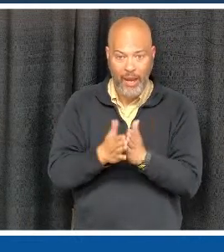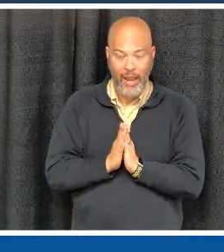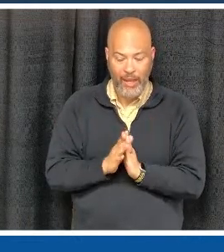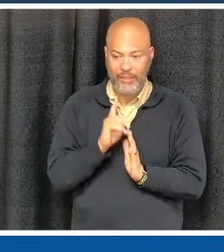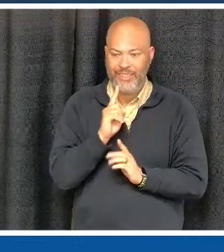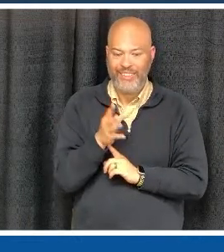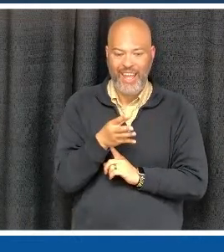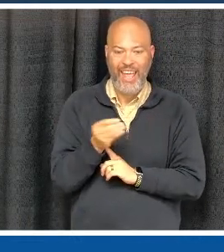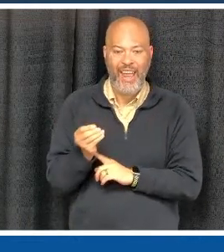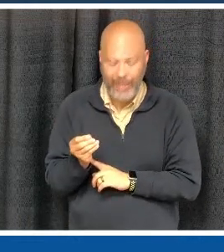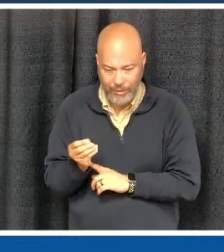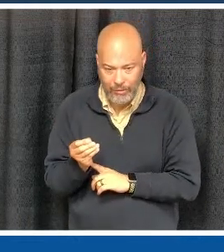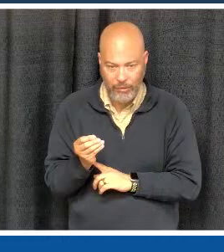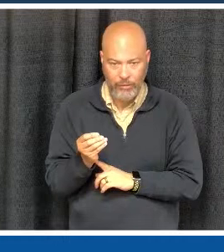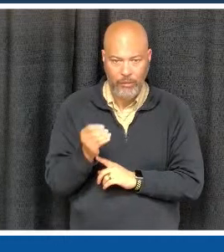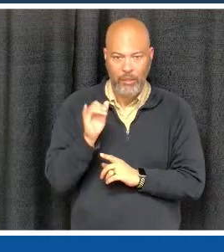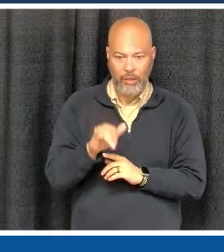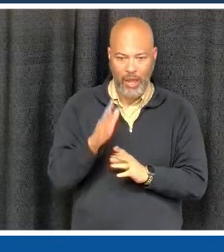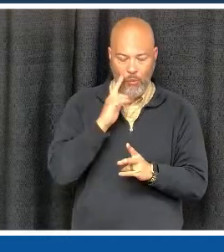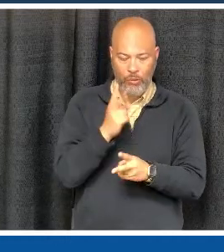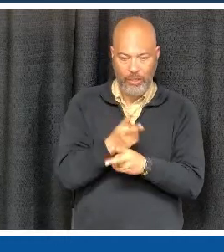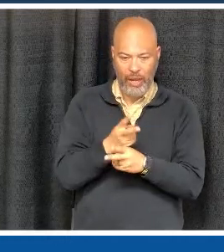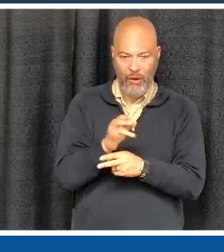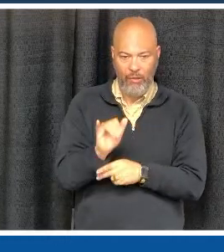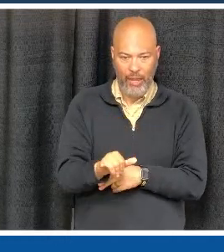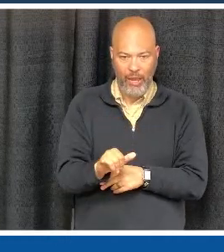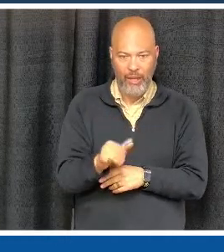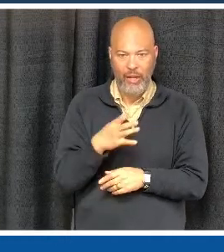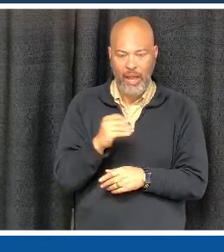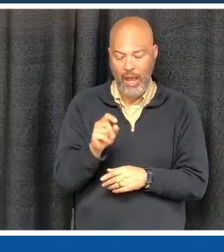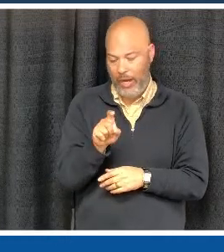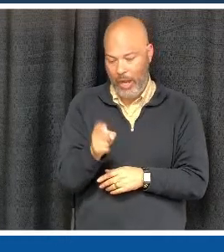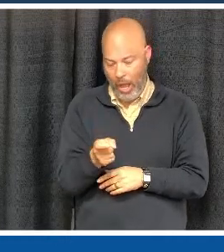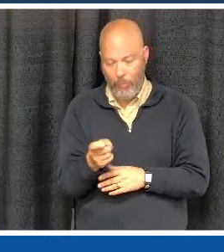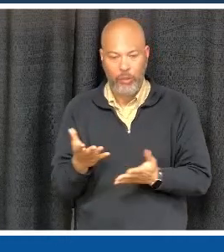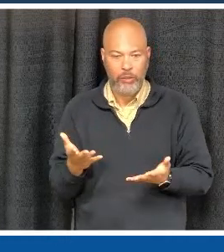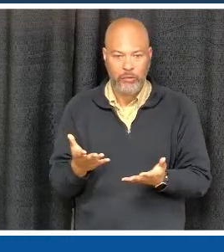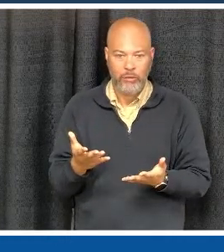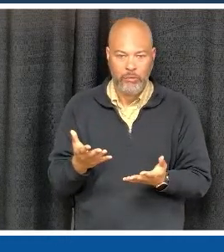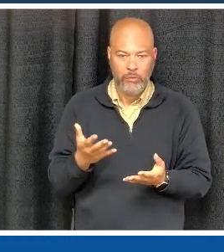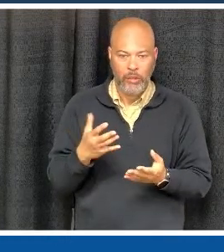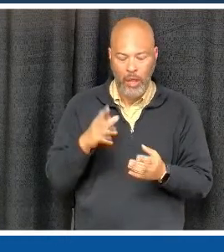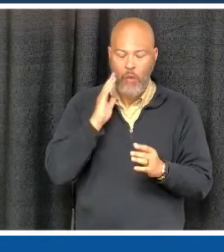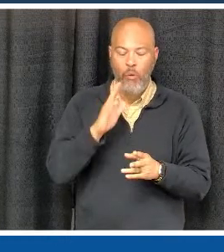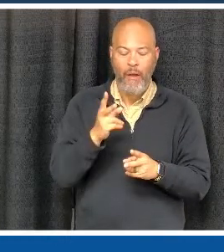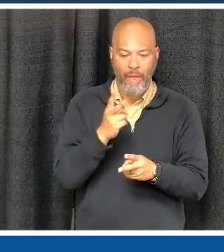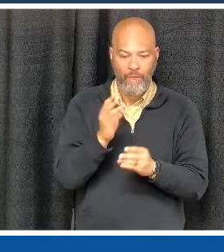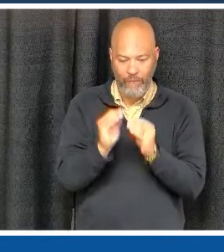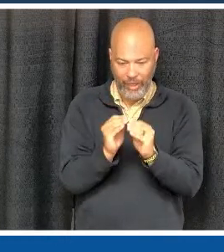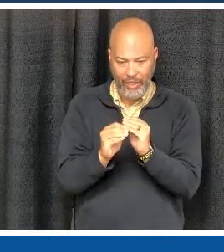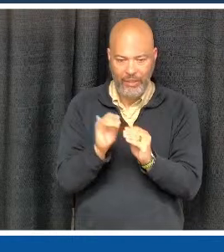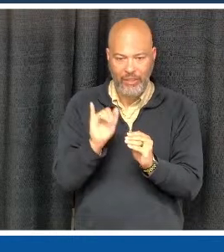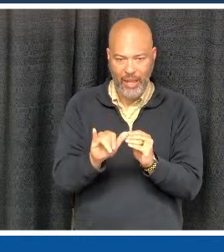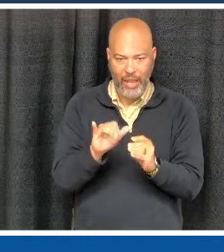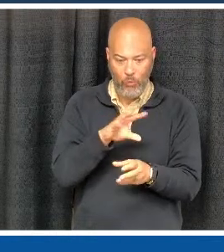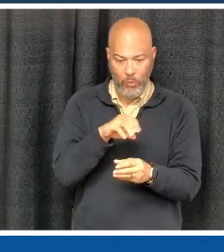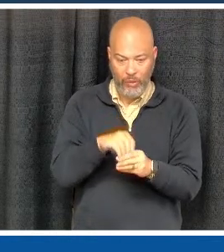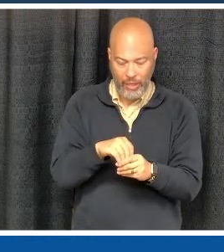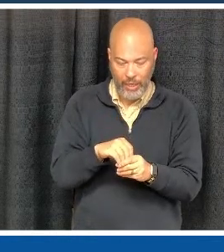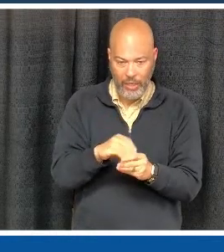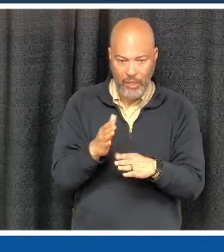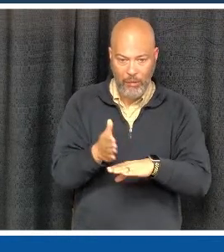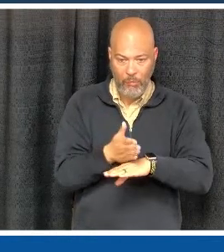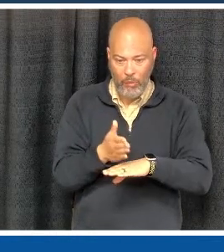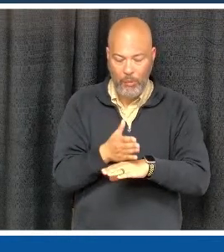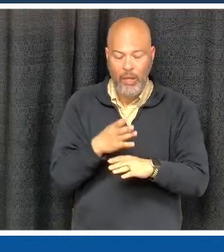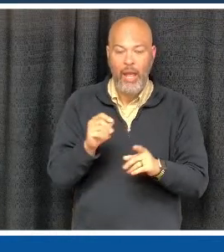"and." It's going to get that taken care of. And again, a comma, it's going to get it taken care of for that within the development,